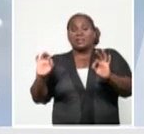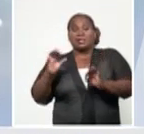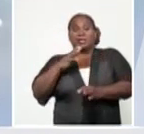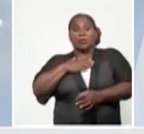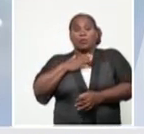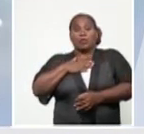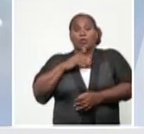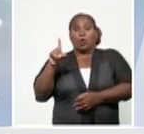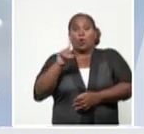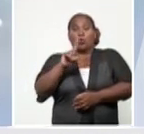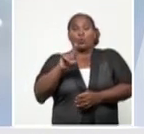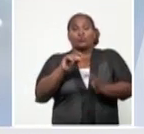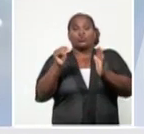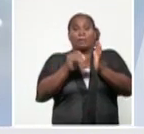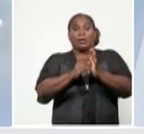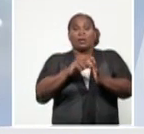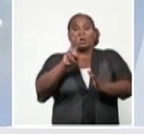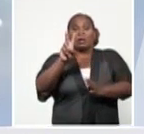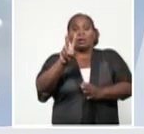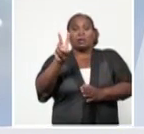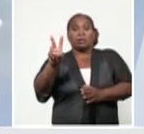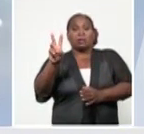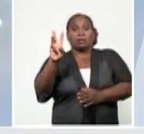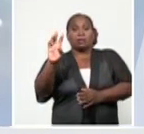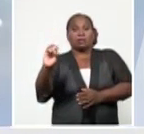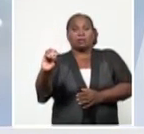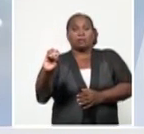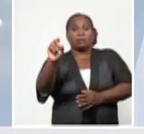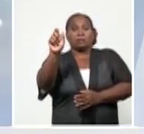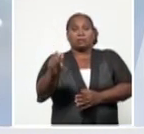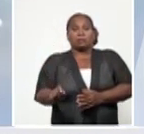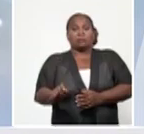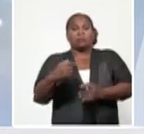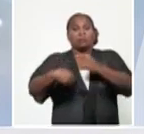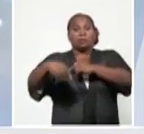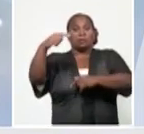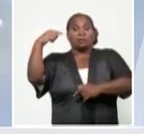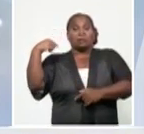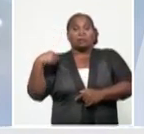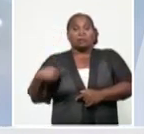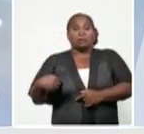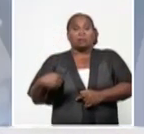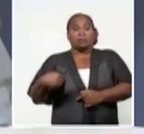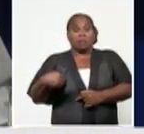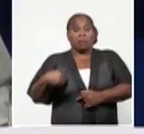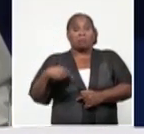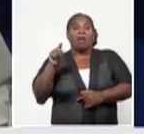11,220 people continue to be monitored by our professionals and specialists.